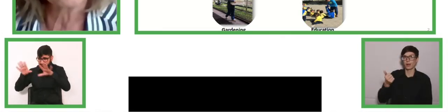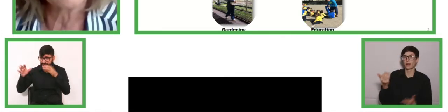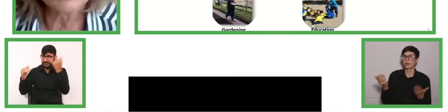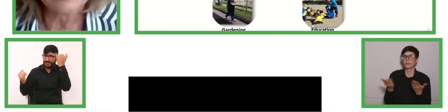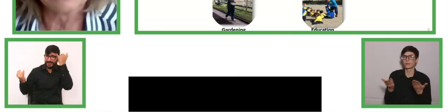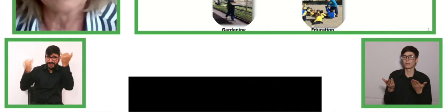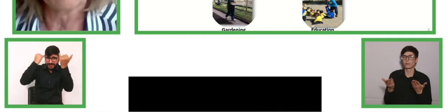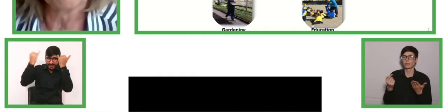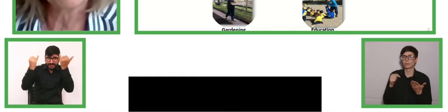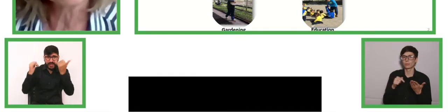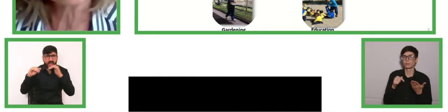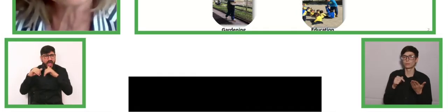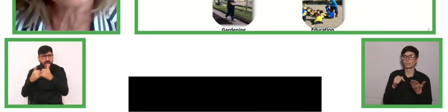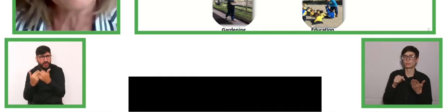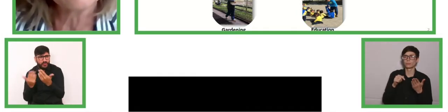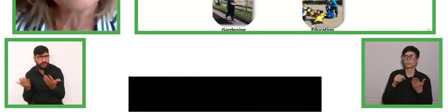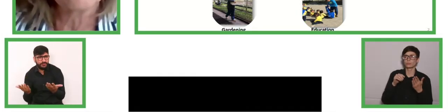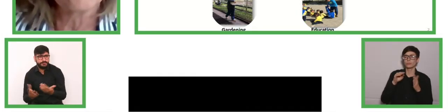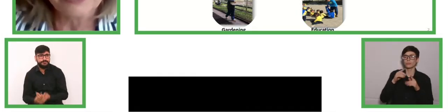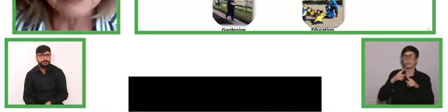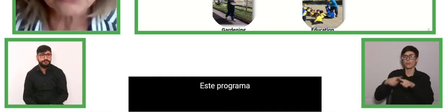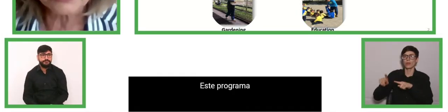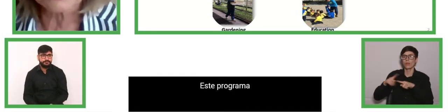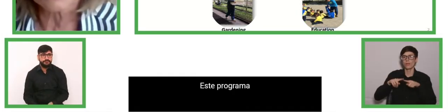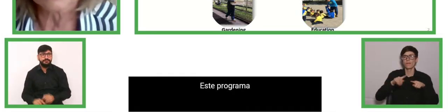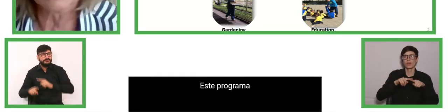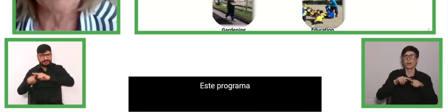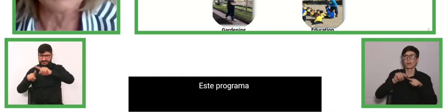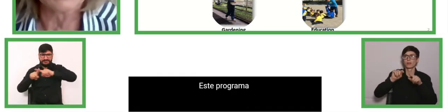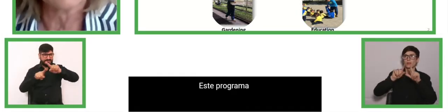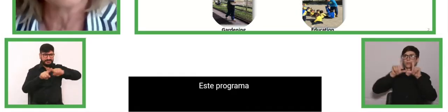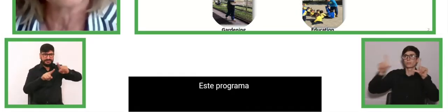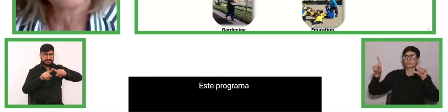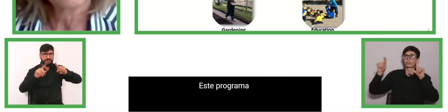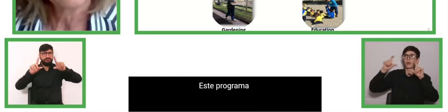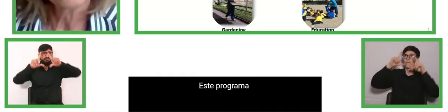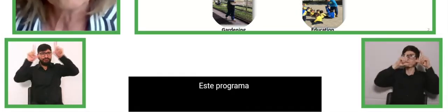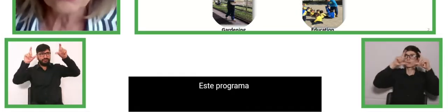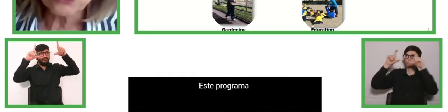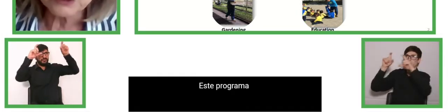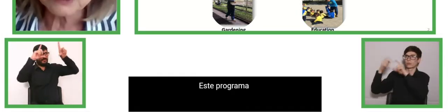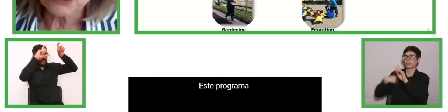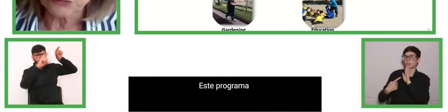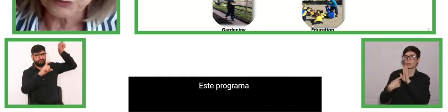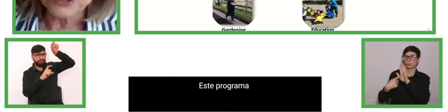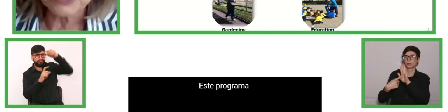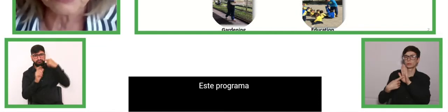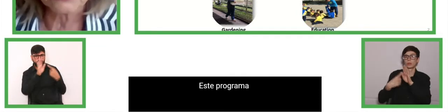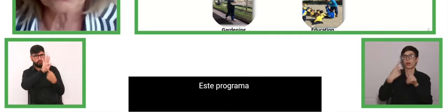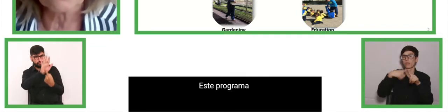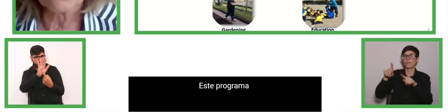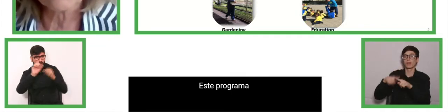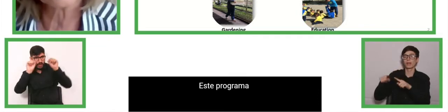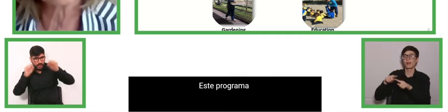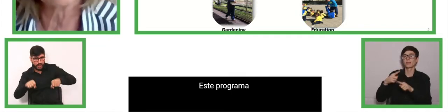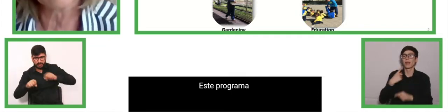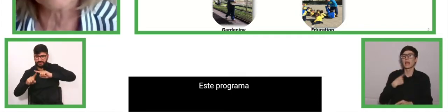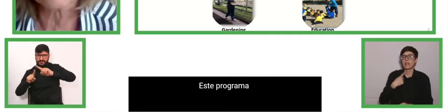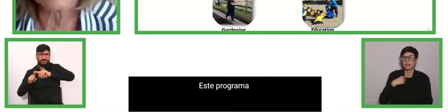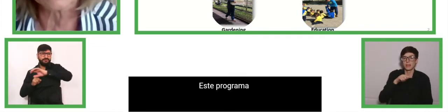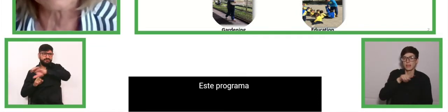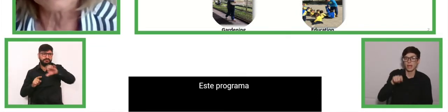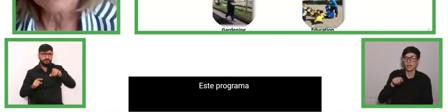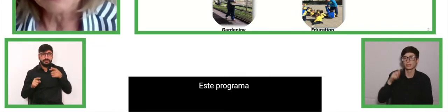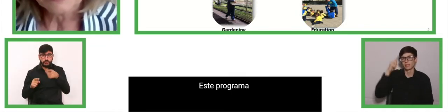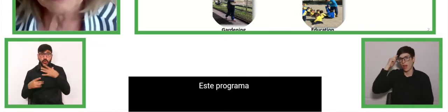shown on the slides, based in their interests and abilities. During the 3 years, we foster